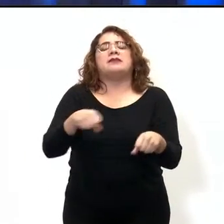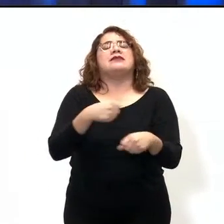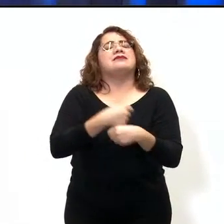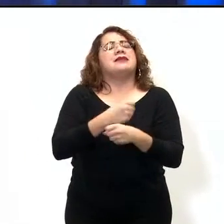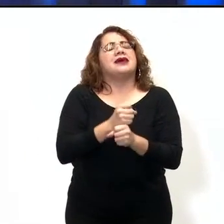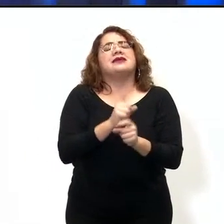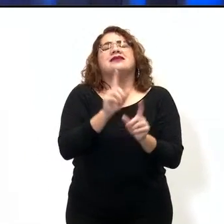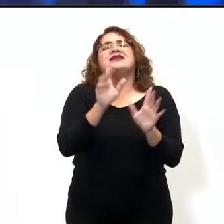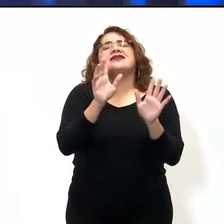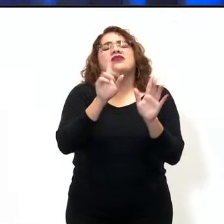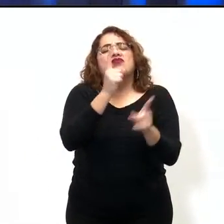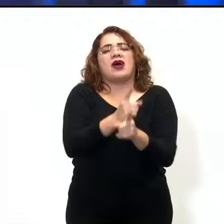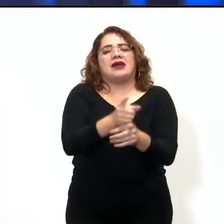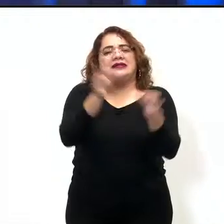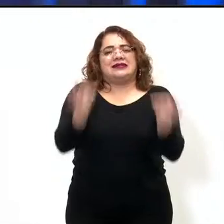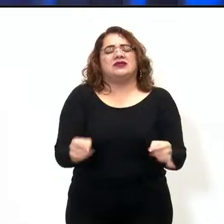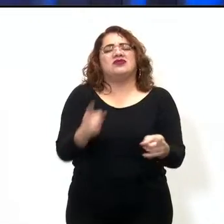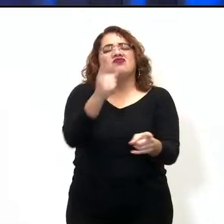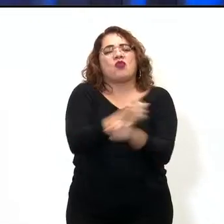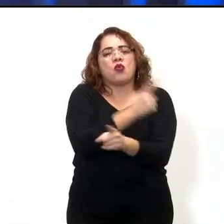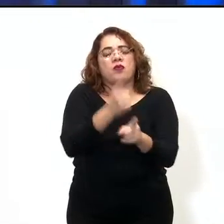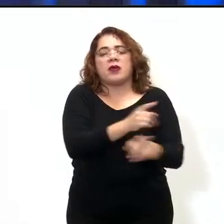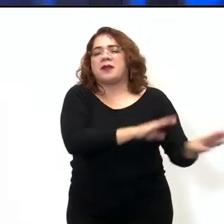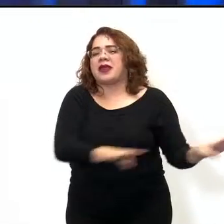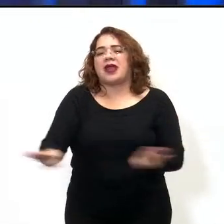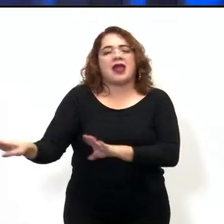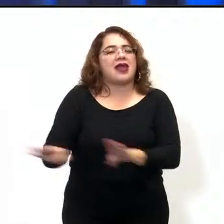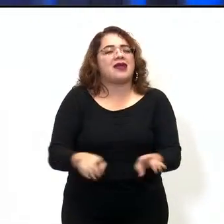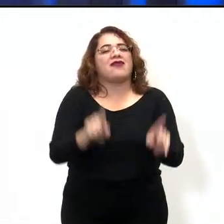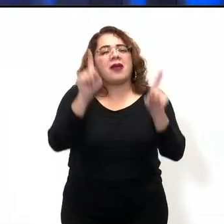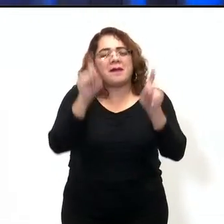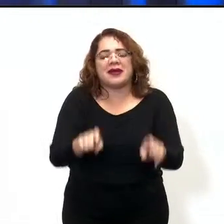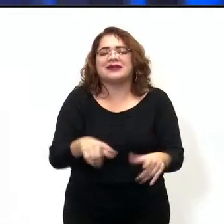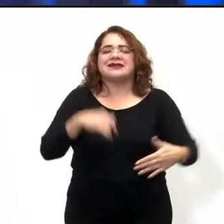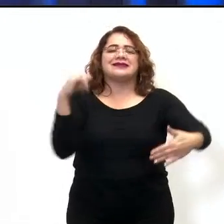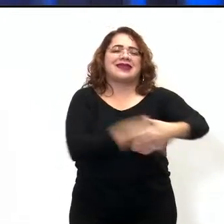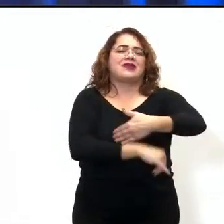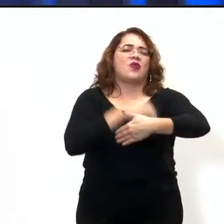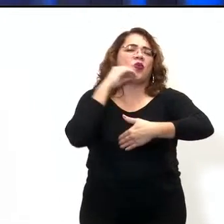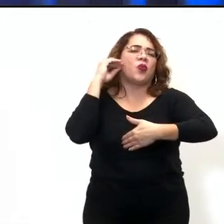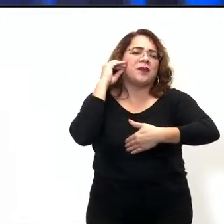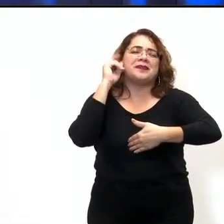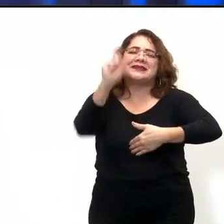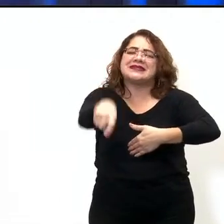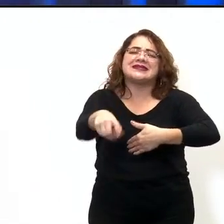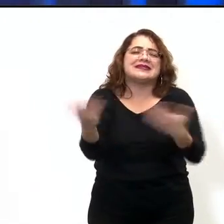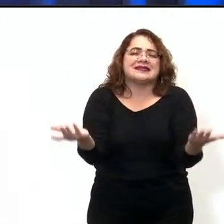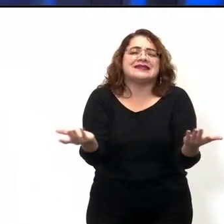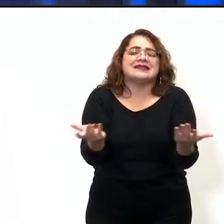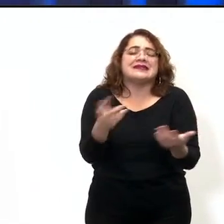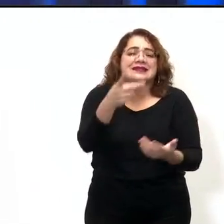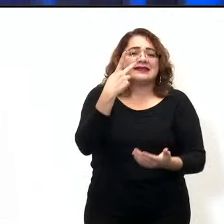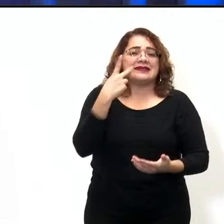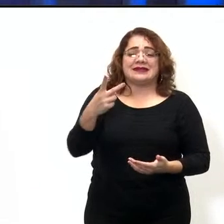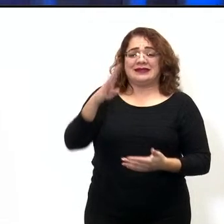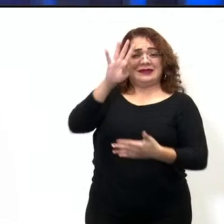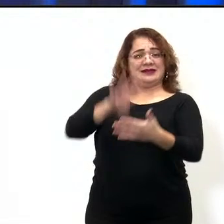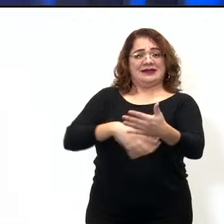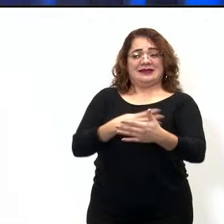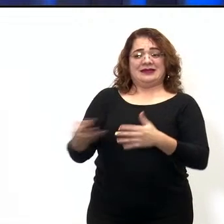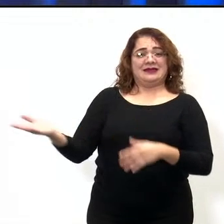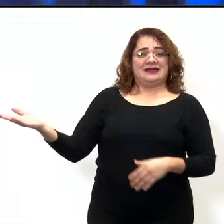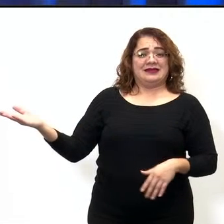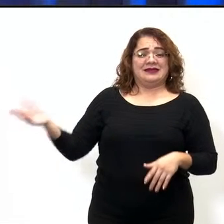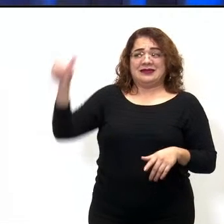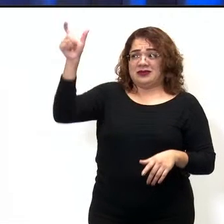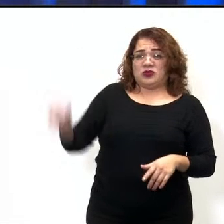choices. So look at this slide that we're looking at right now, and you can see the enormous increase that